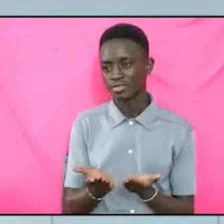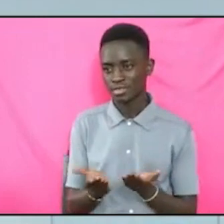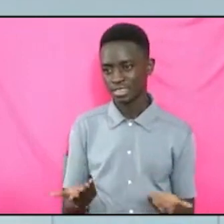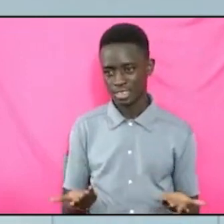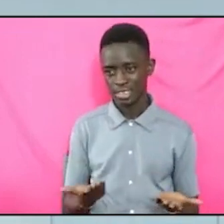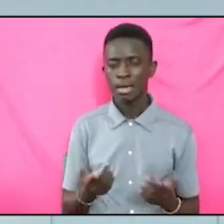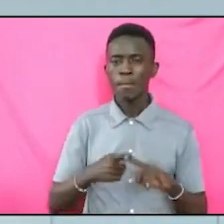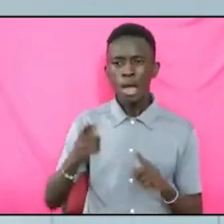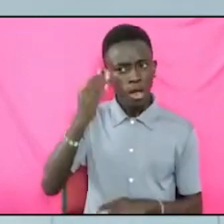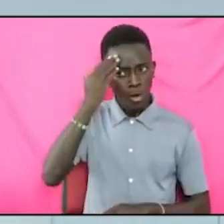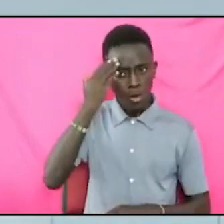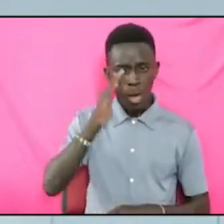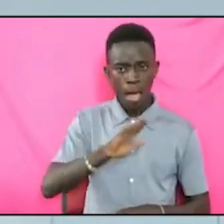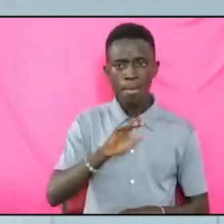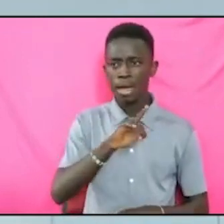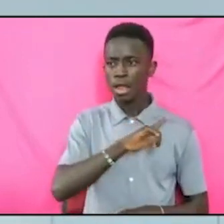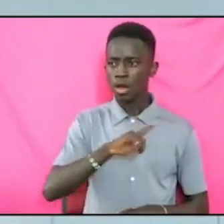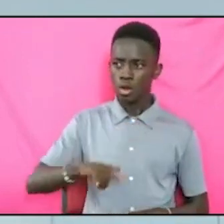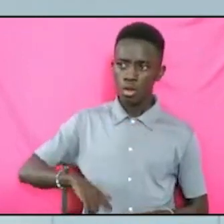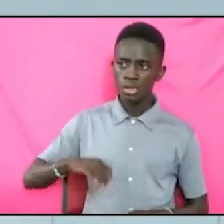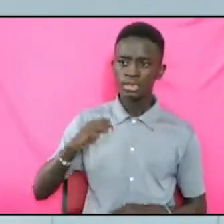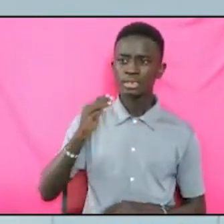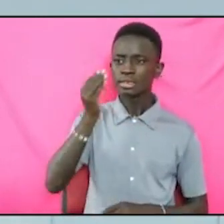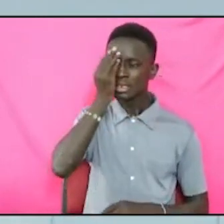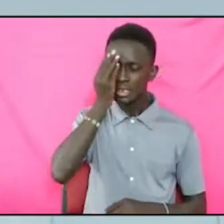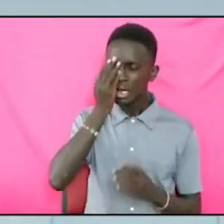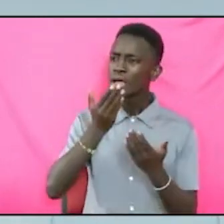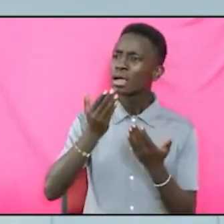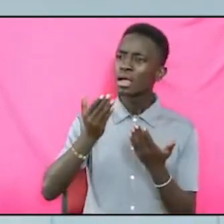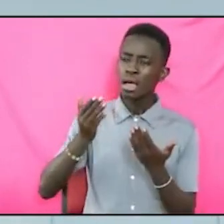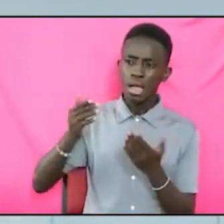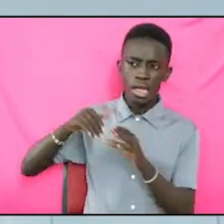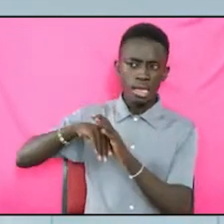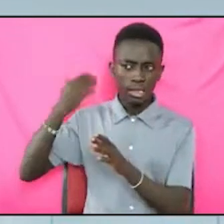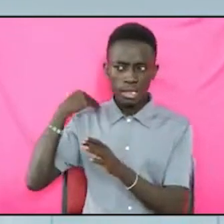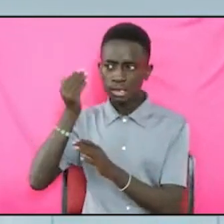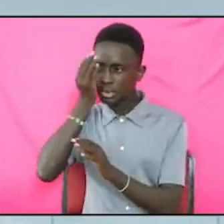Israel. She had experienced God's transforming power. She was no longer the same again.